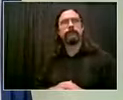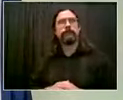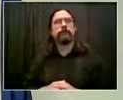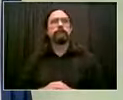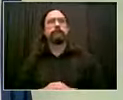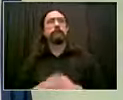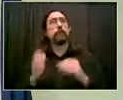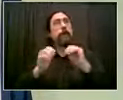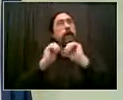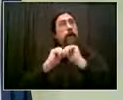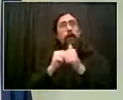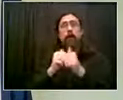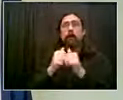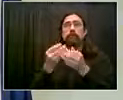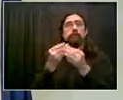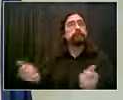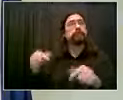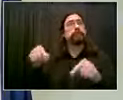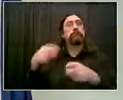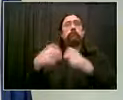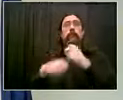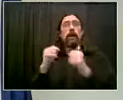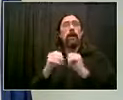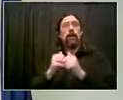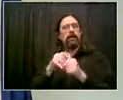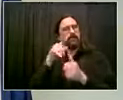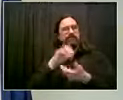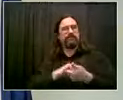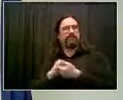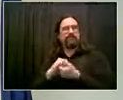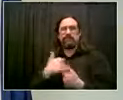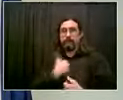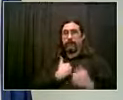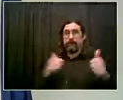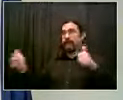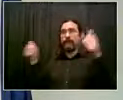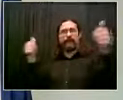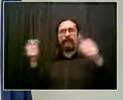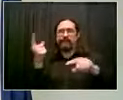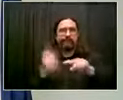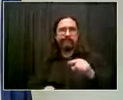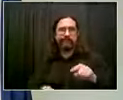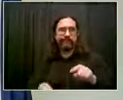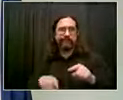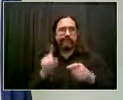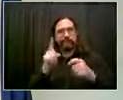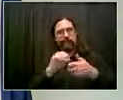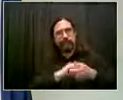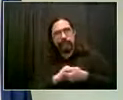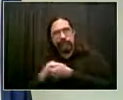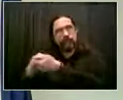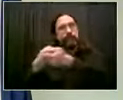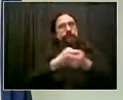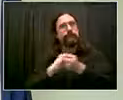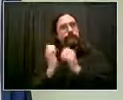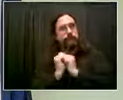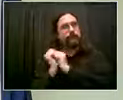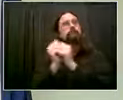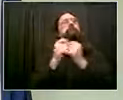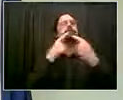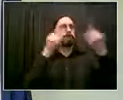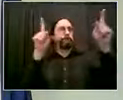on that. My plan for the summer is called Bronx Peace, which I'm calling peace because it's